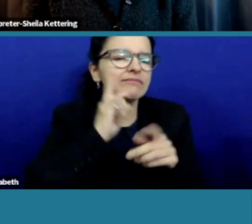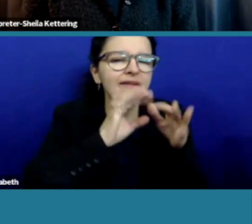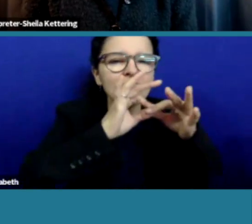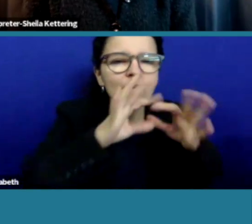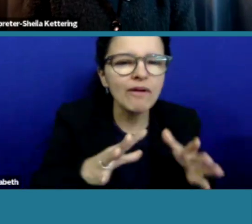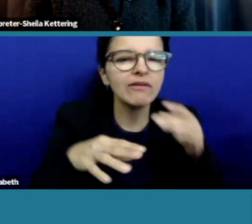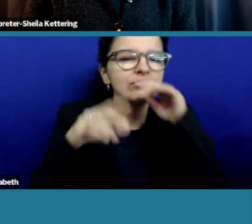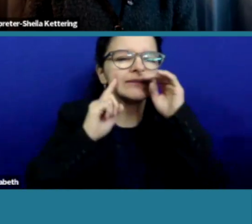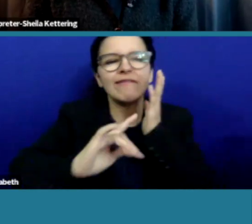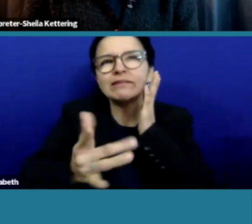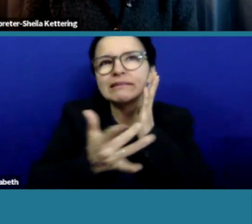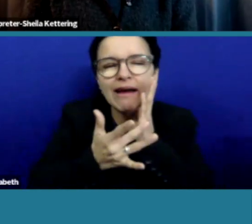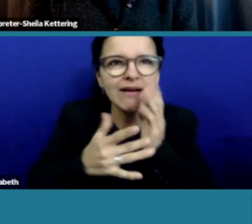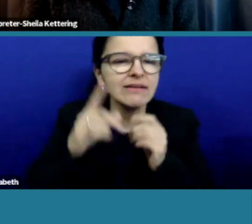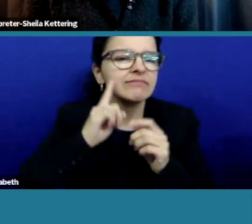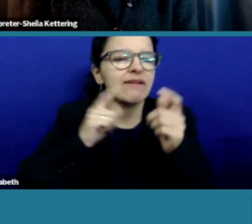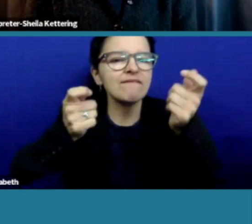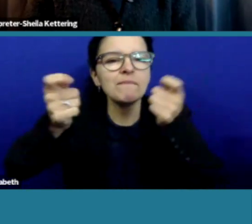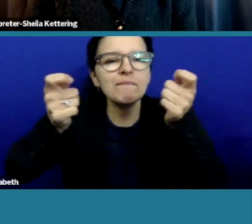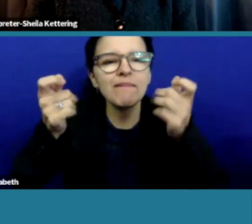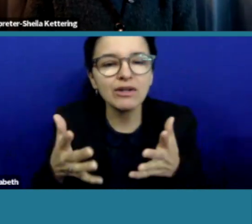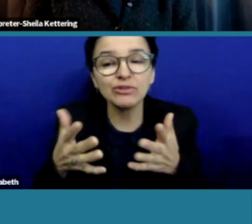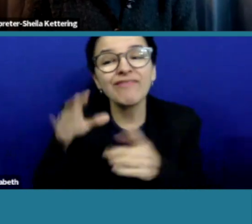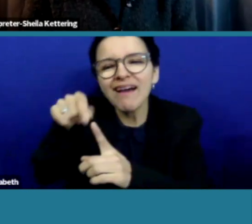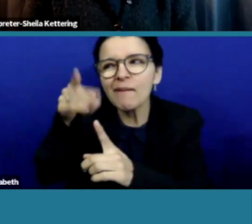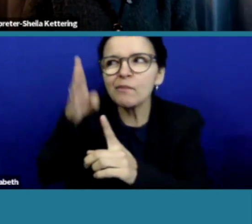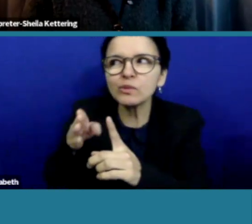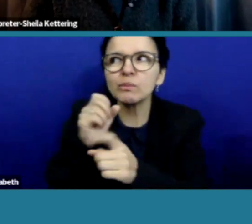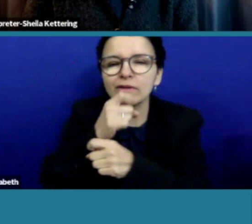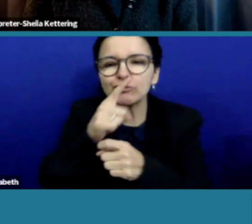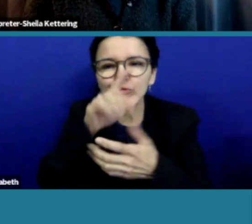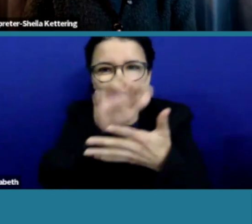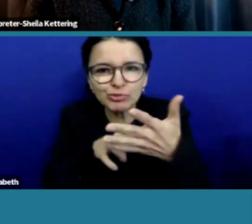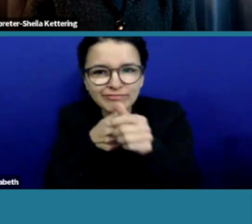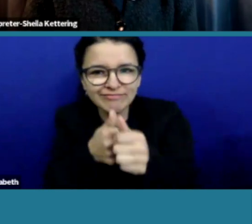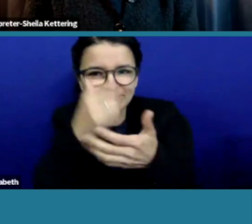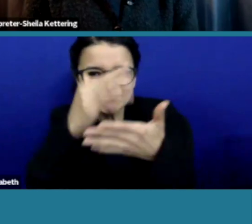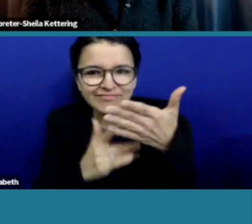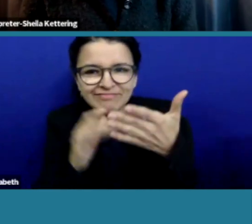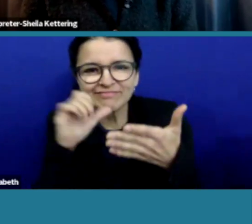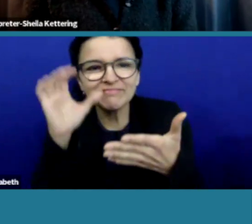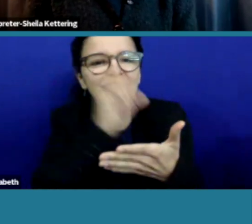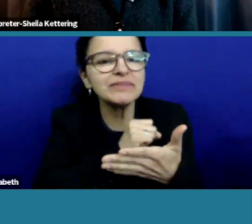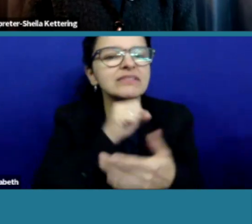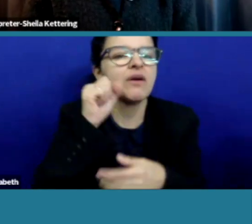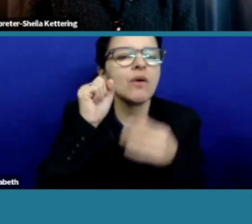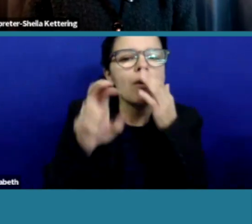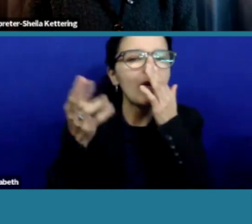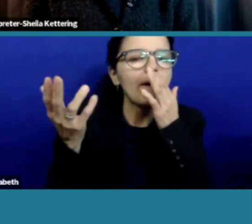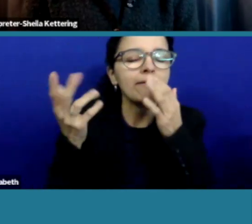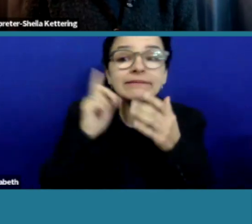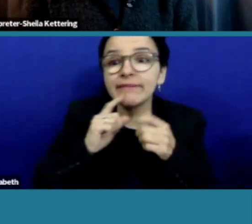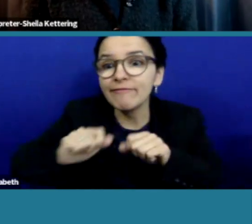and how we can provide professional services, professional interpreters, technology, direction,